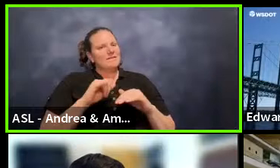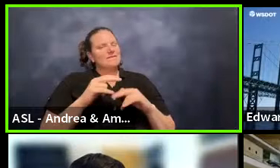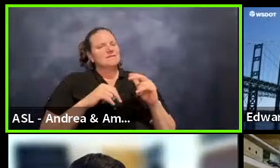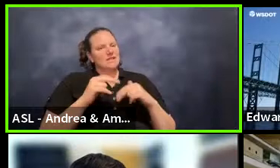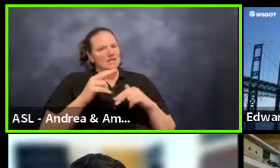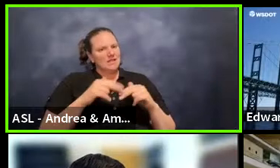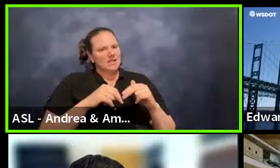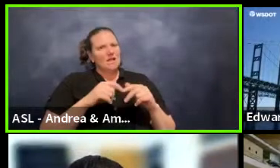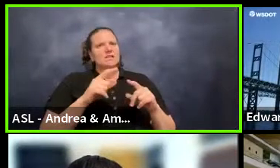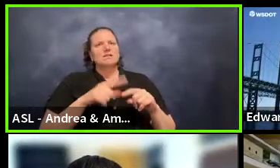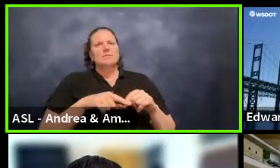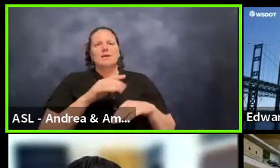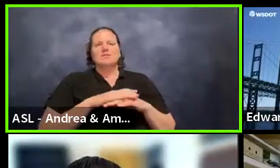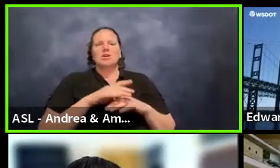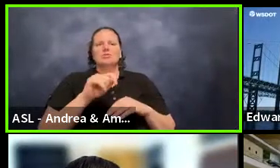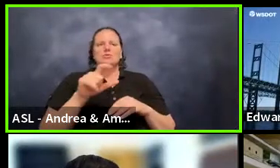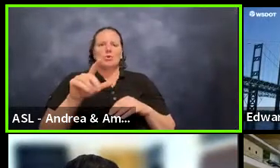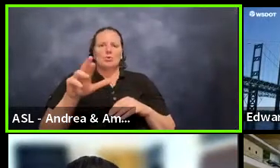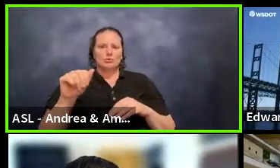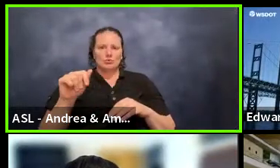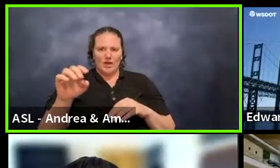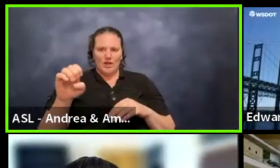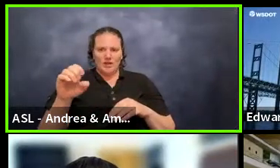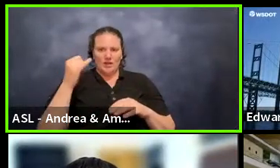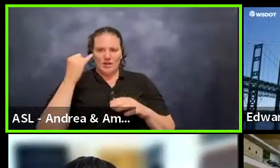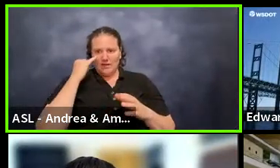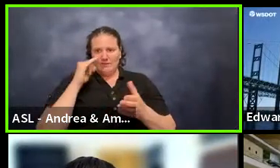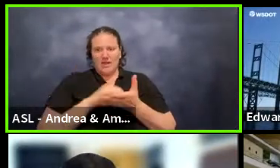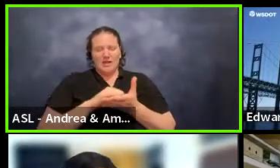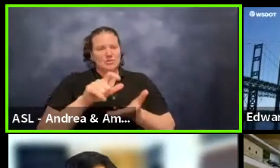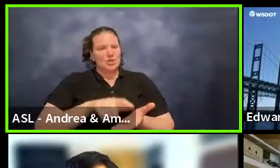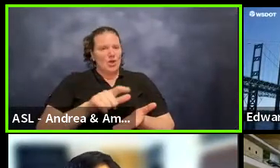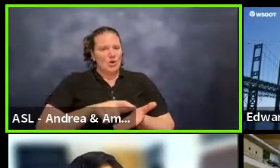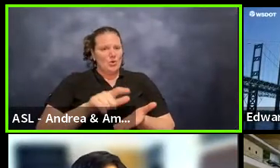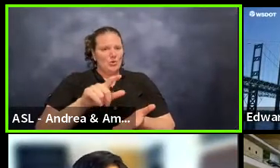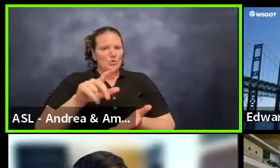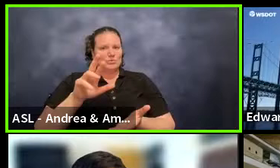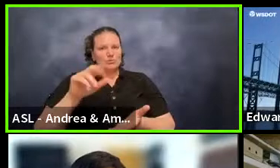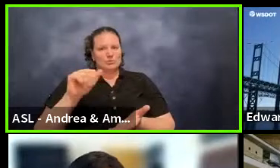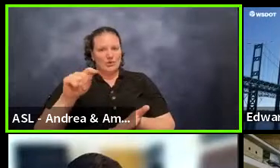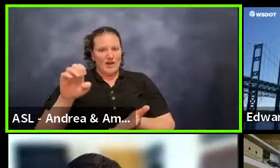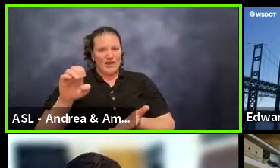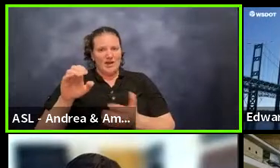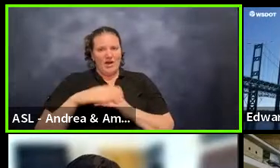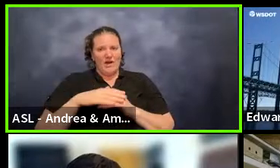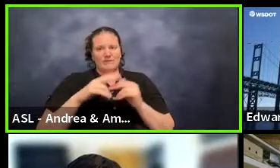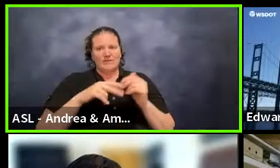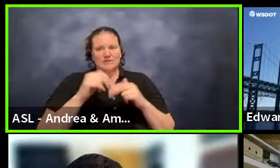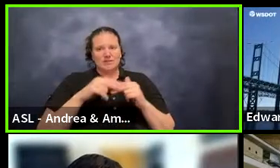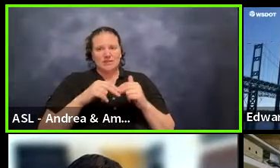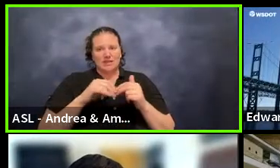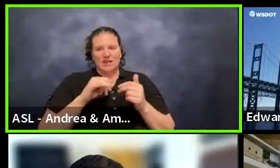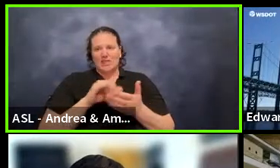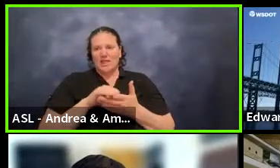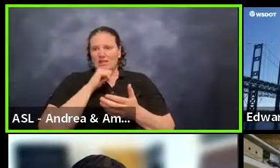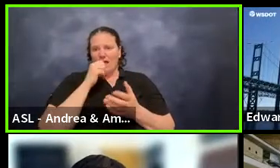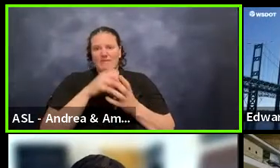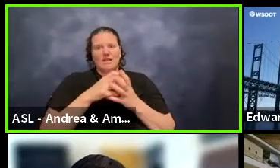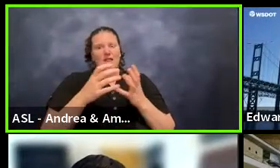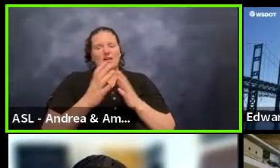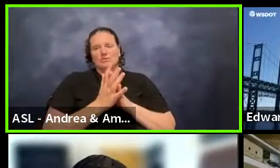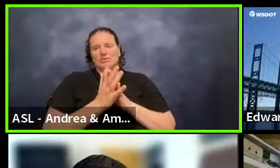it depends on the toll rate. If it's a low toll rate on a facility that doesn't have a lot of